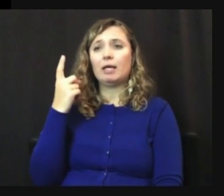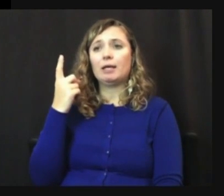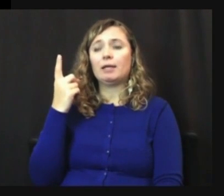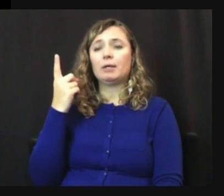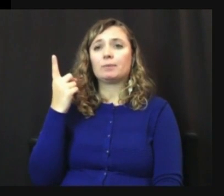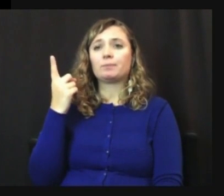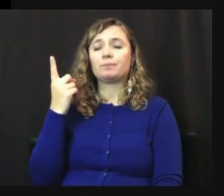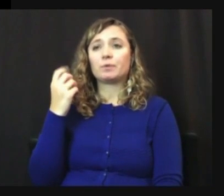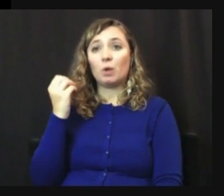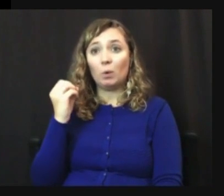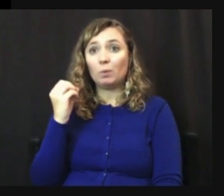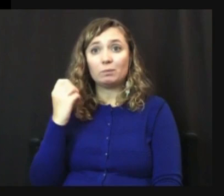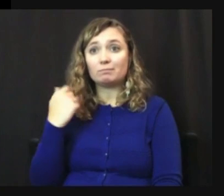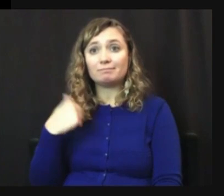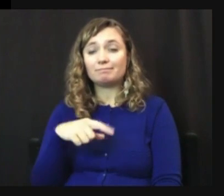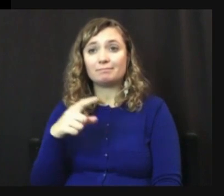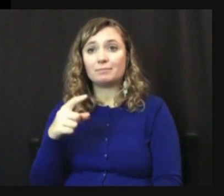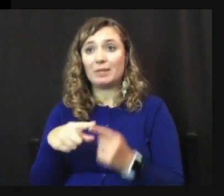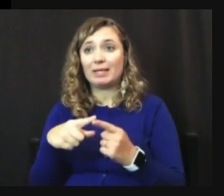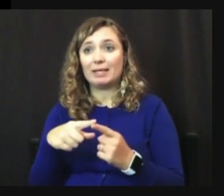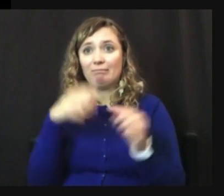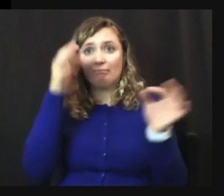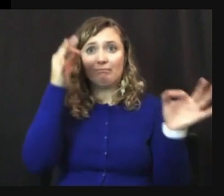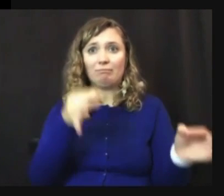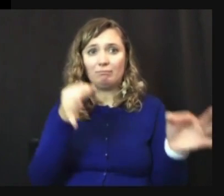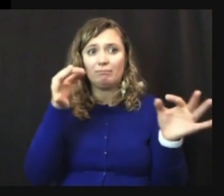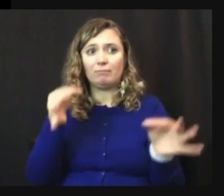we can't make all these decisions,